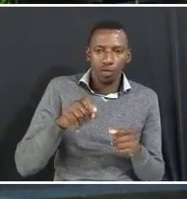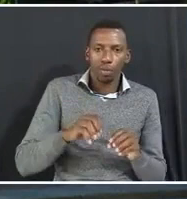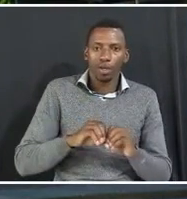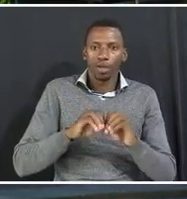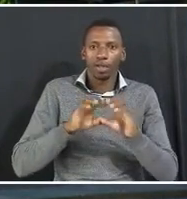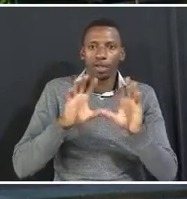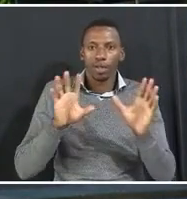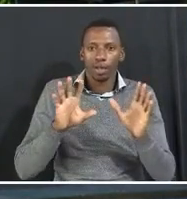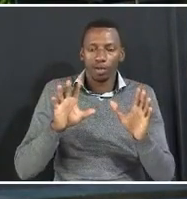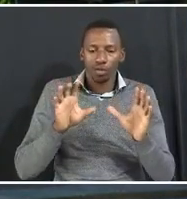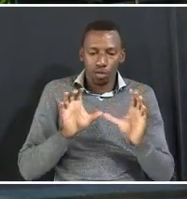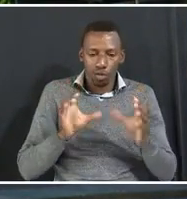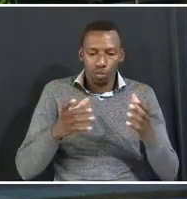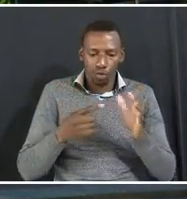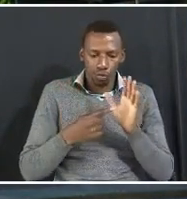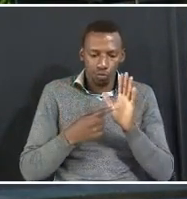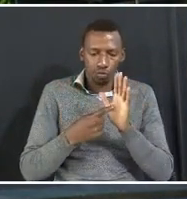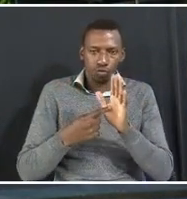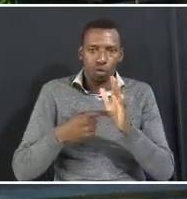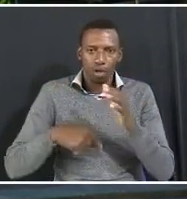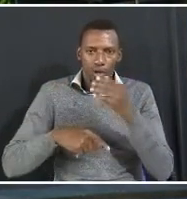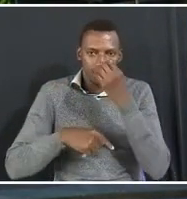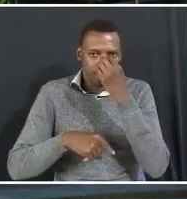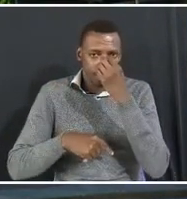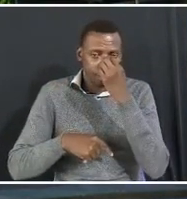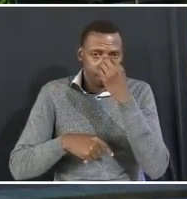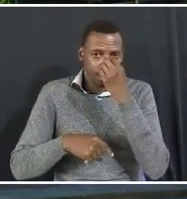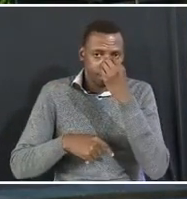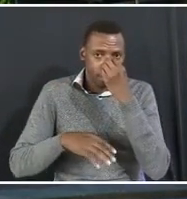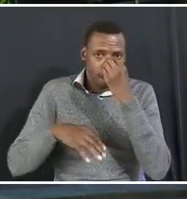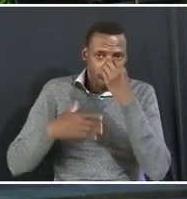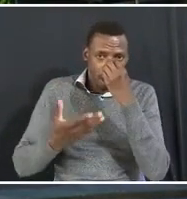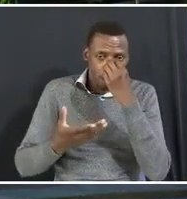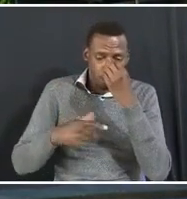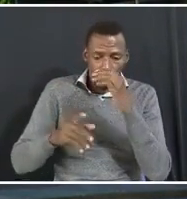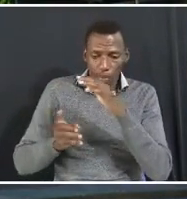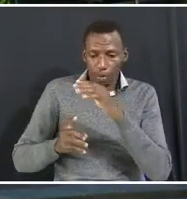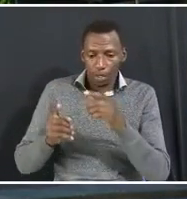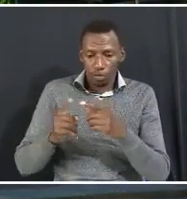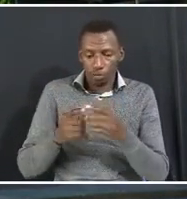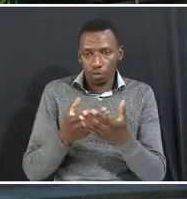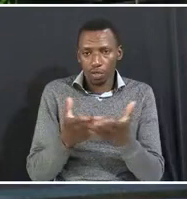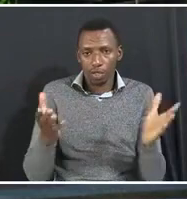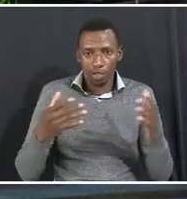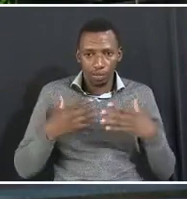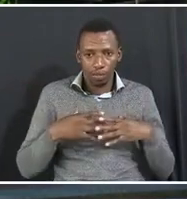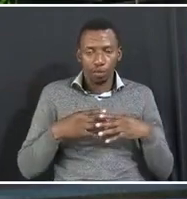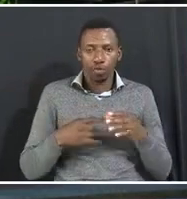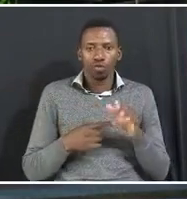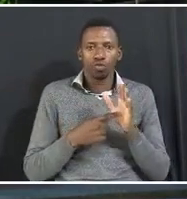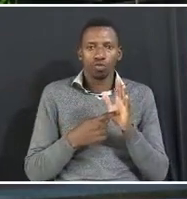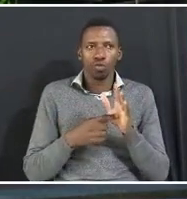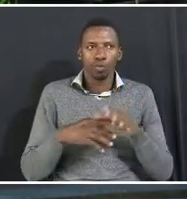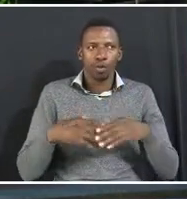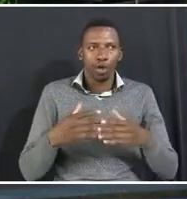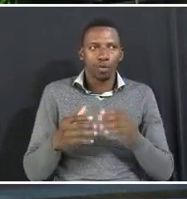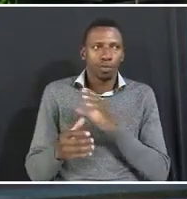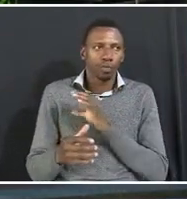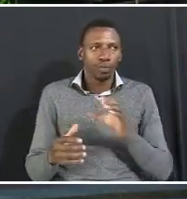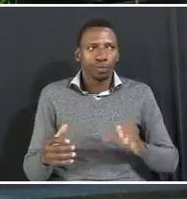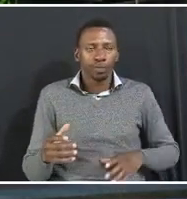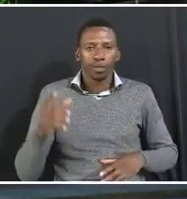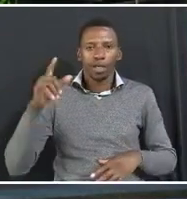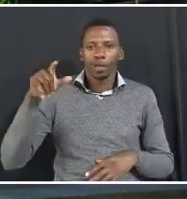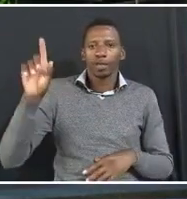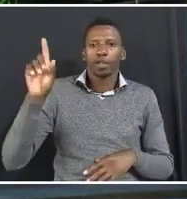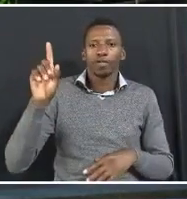in the community in the way in which we minister to these people, so that we can show how Christ himself ministered, and